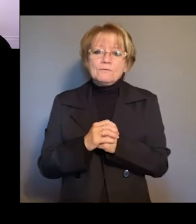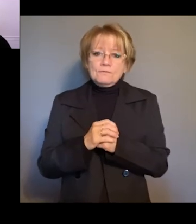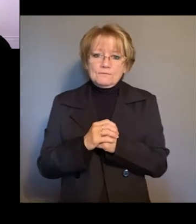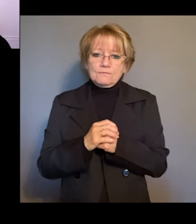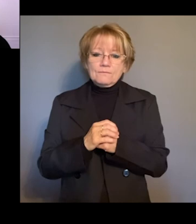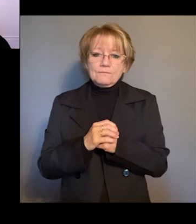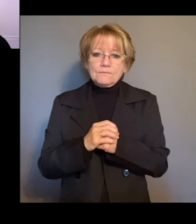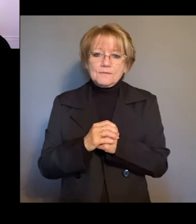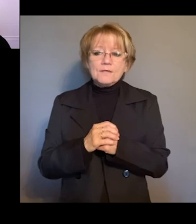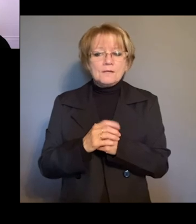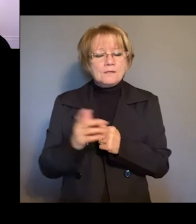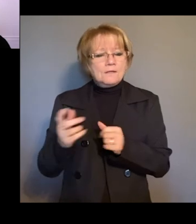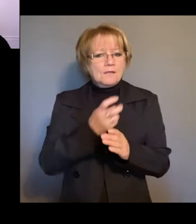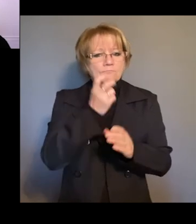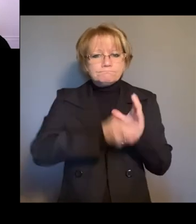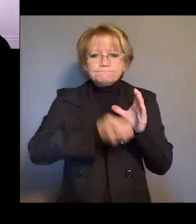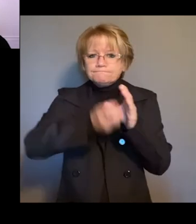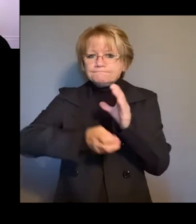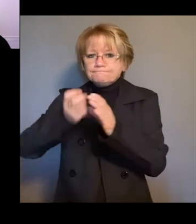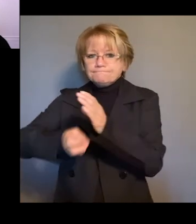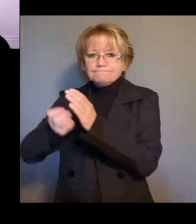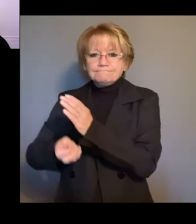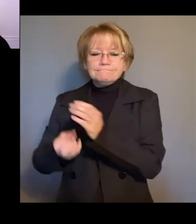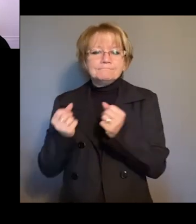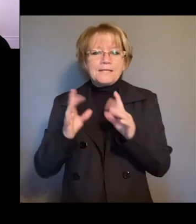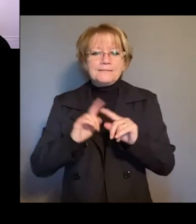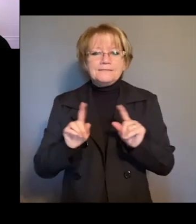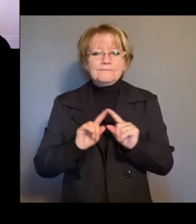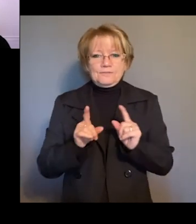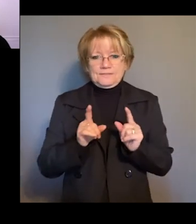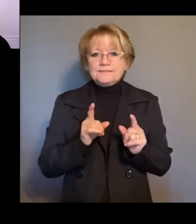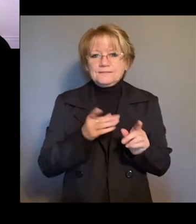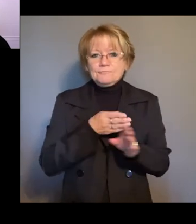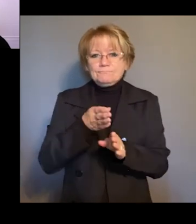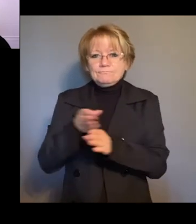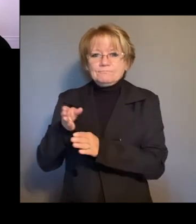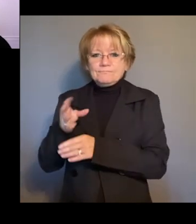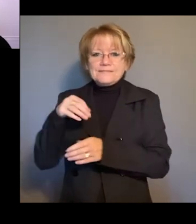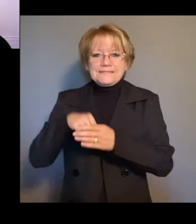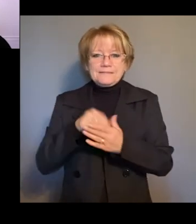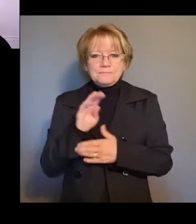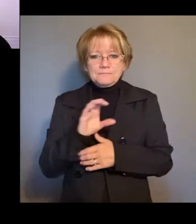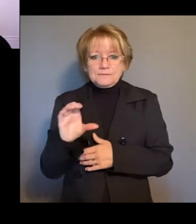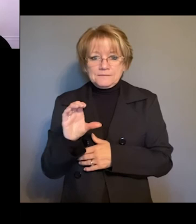They were entrenched in a lot of different areas at the college